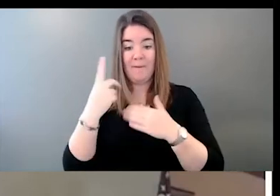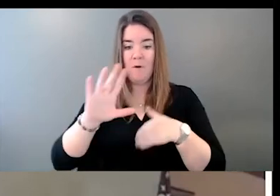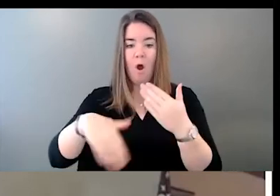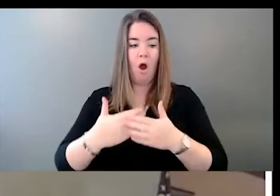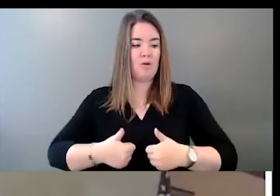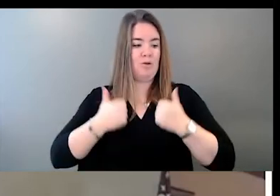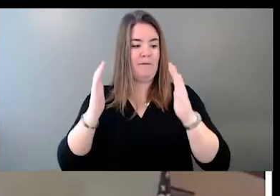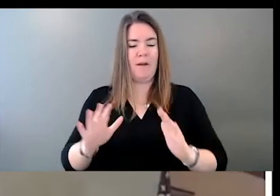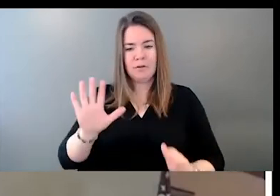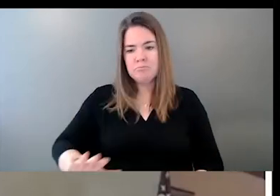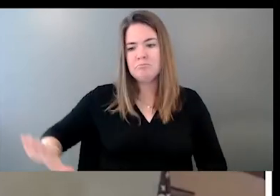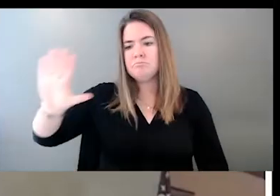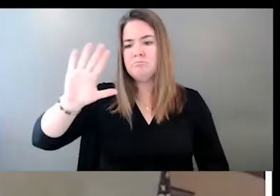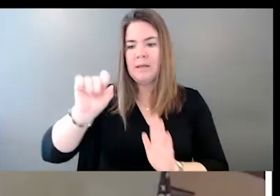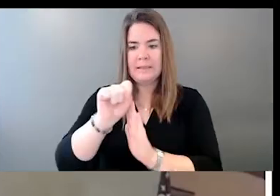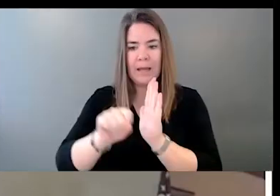state.